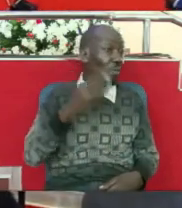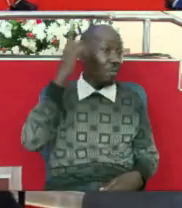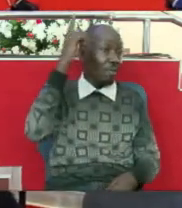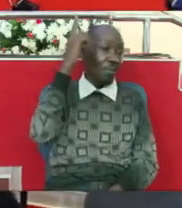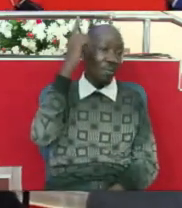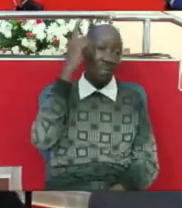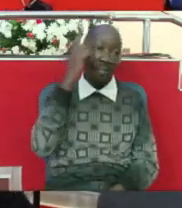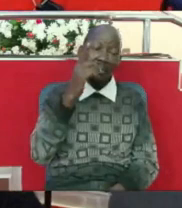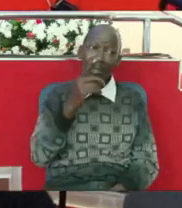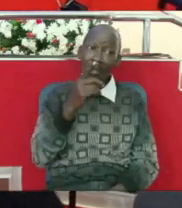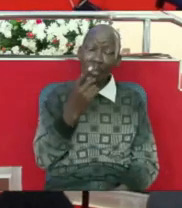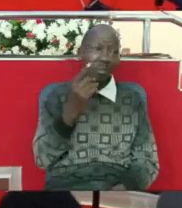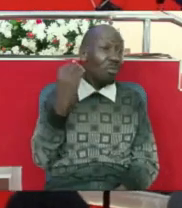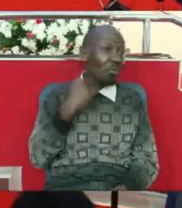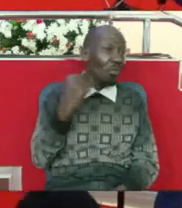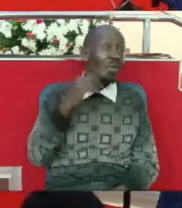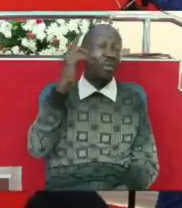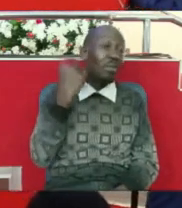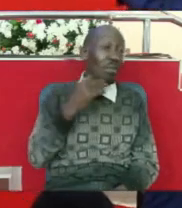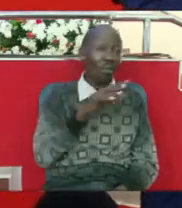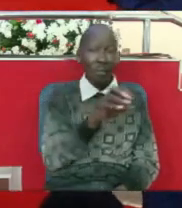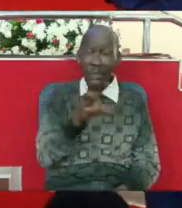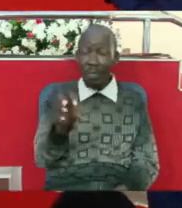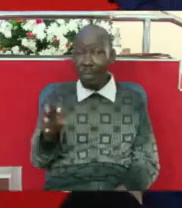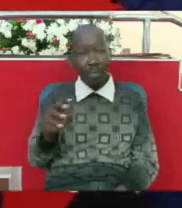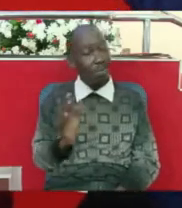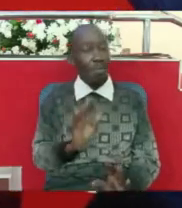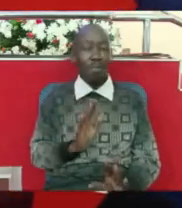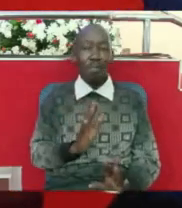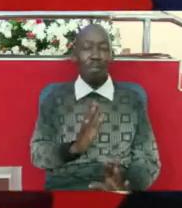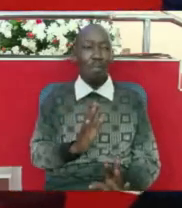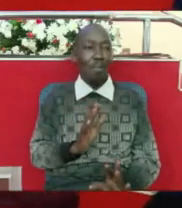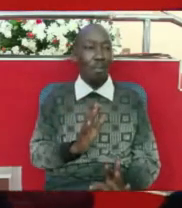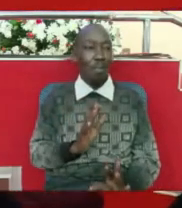Now just think for a minute. I'm not asking you to blurt it all out, but